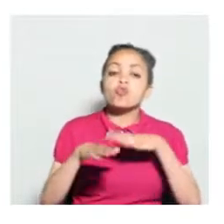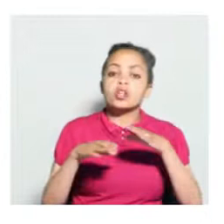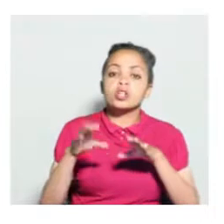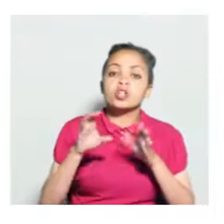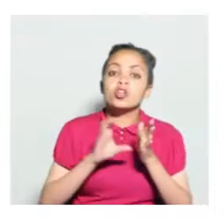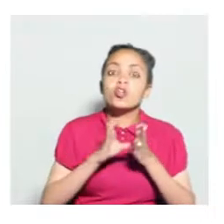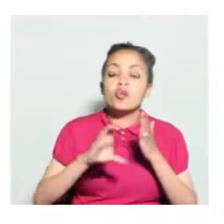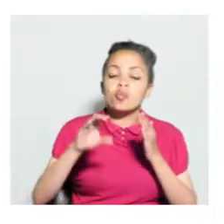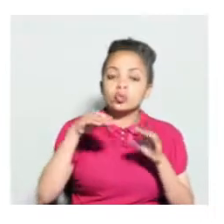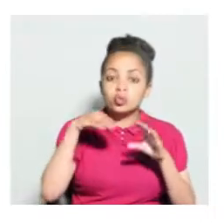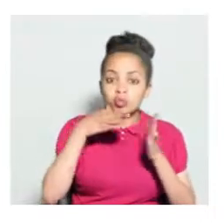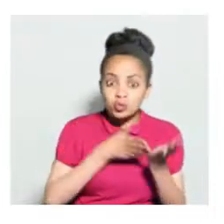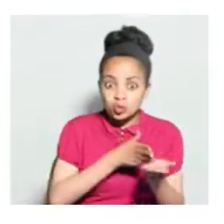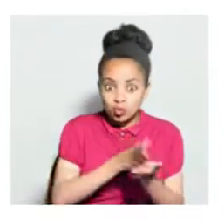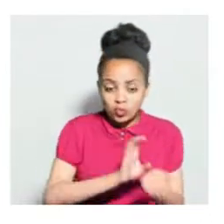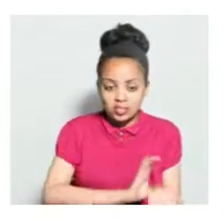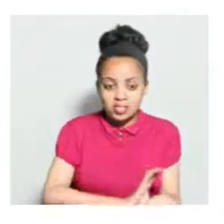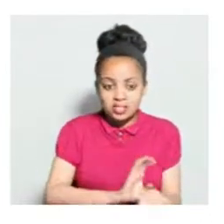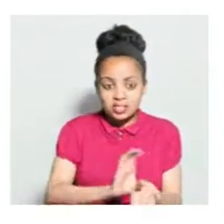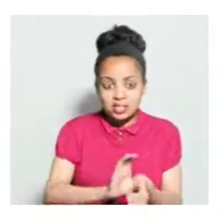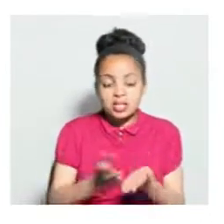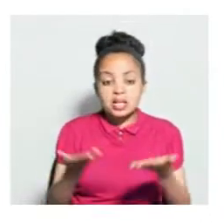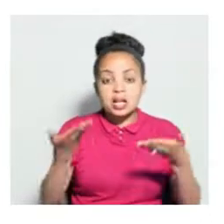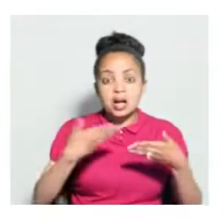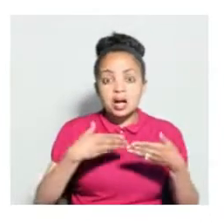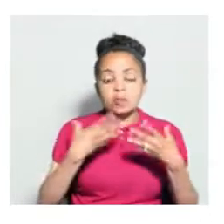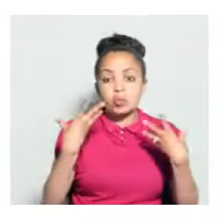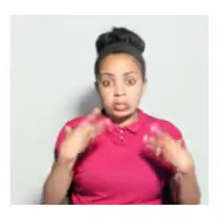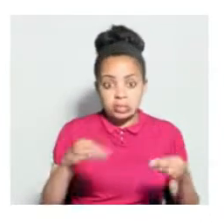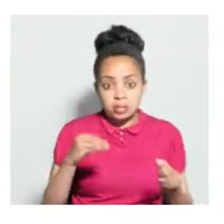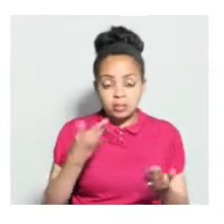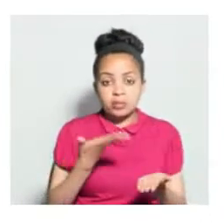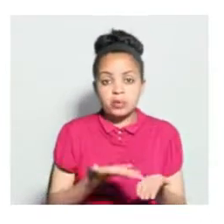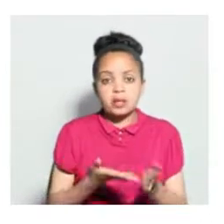chromosome through the cell come to disappear here.